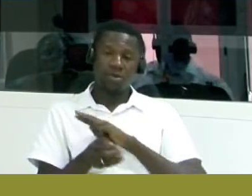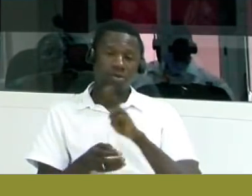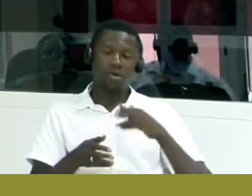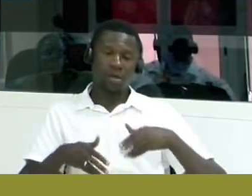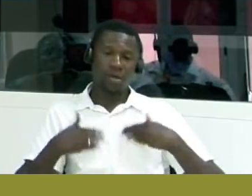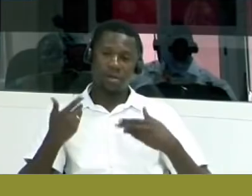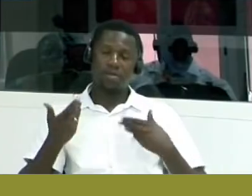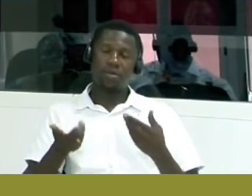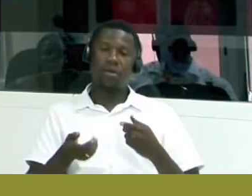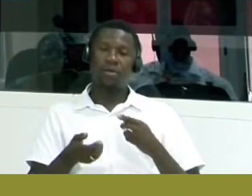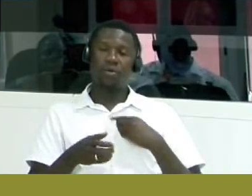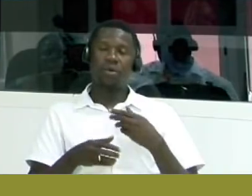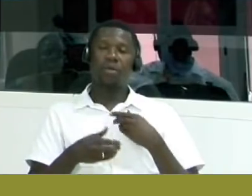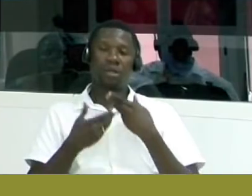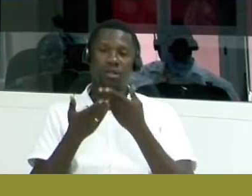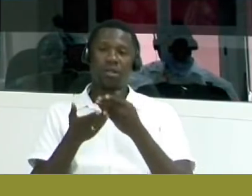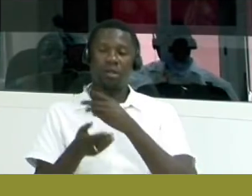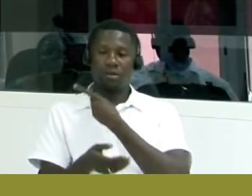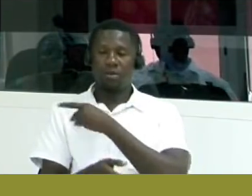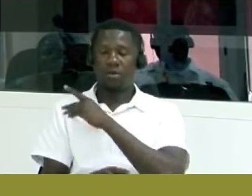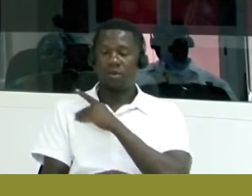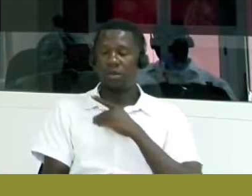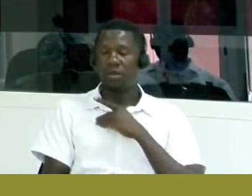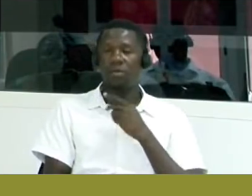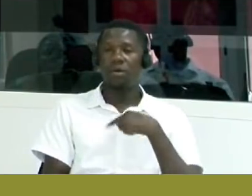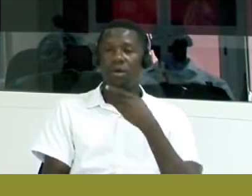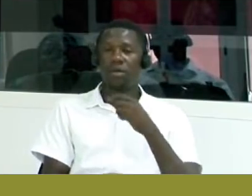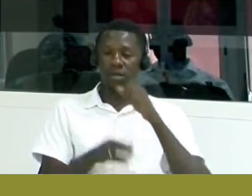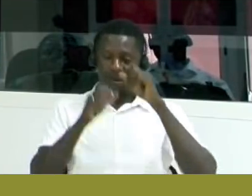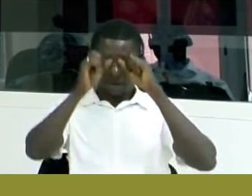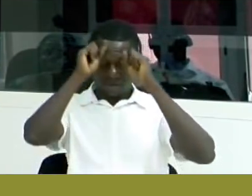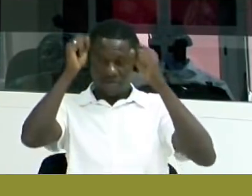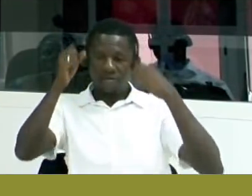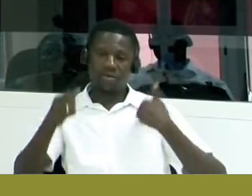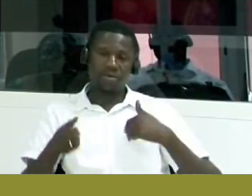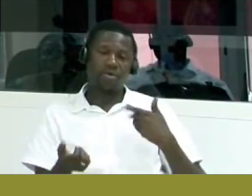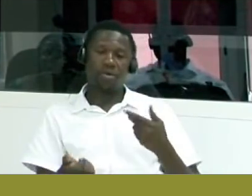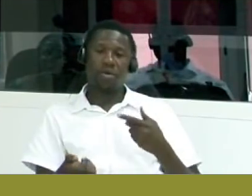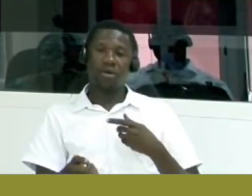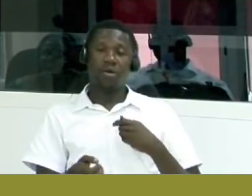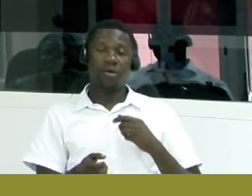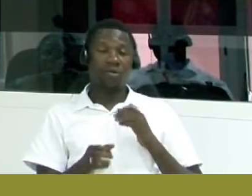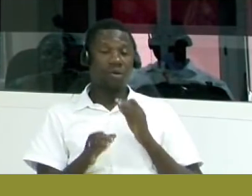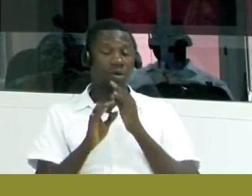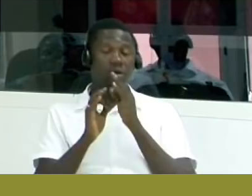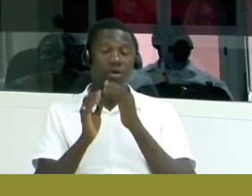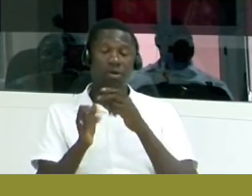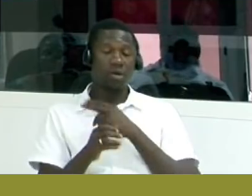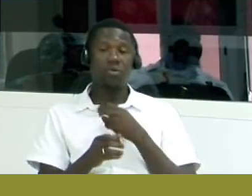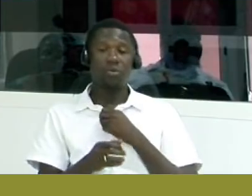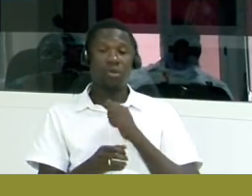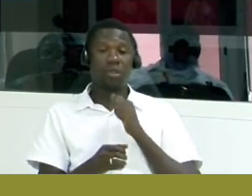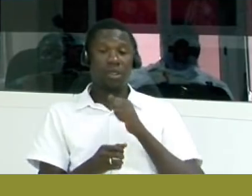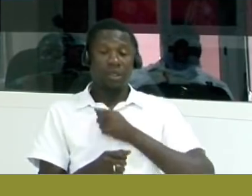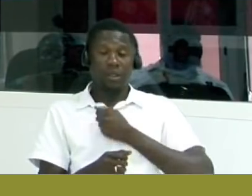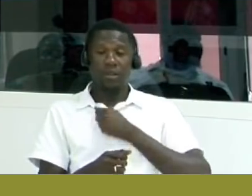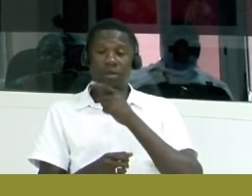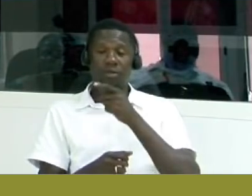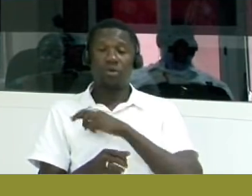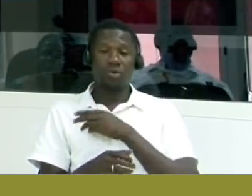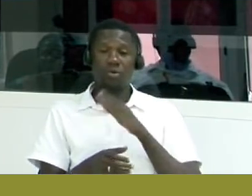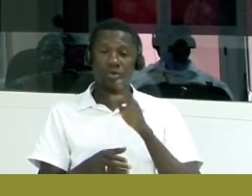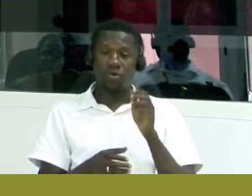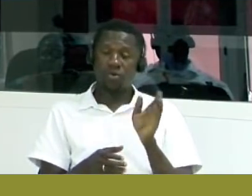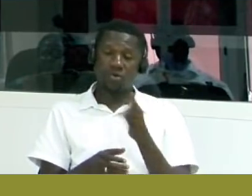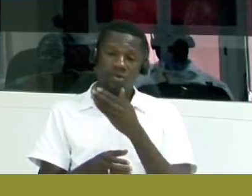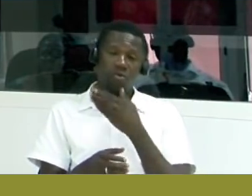by state officials. And they thought they were being intimidated not to carry on with their demonstration. What do you say to